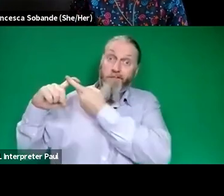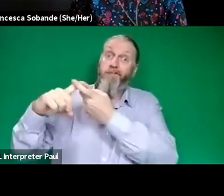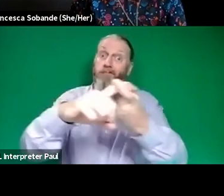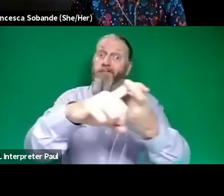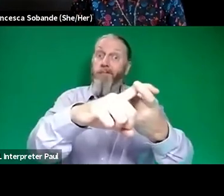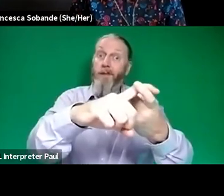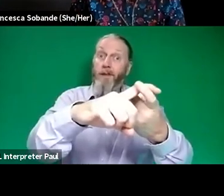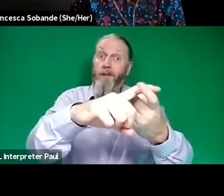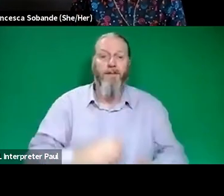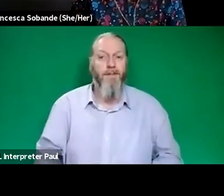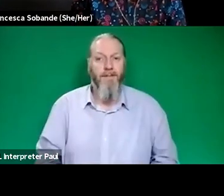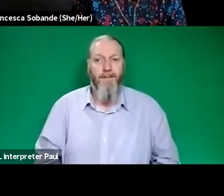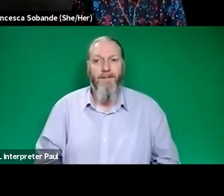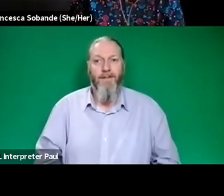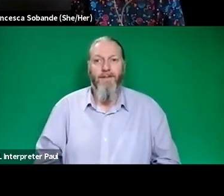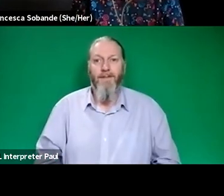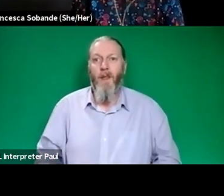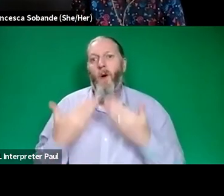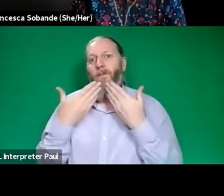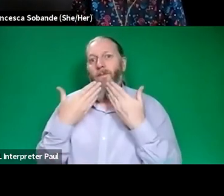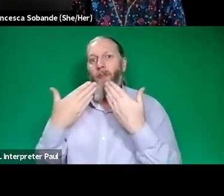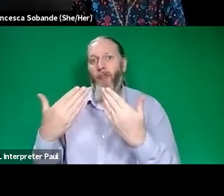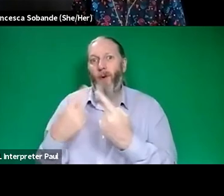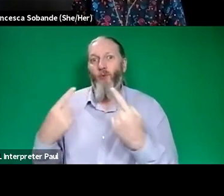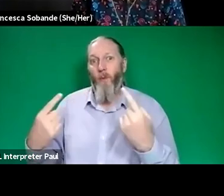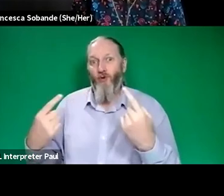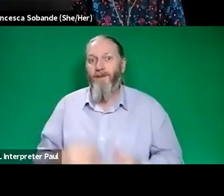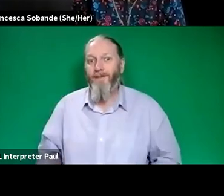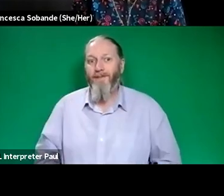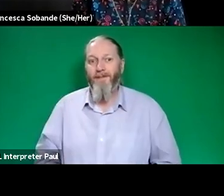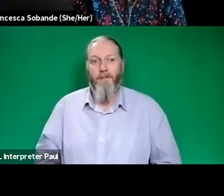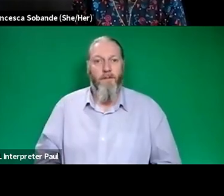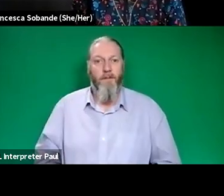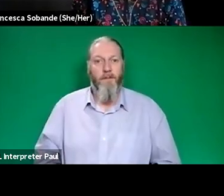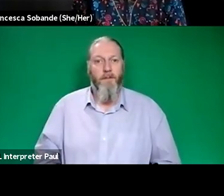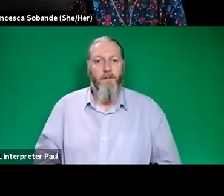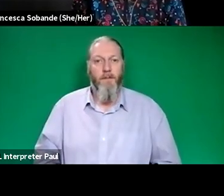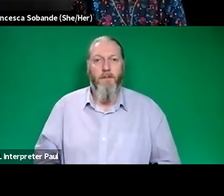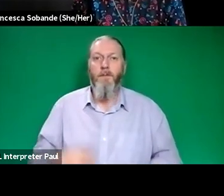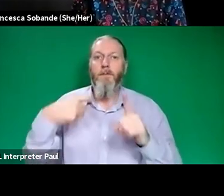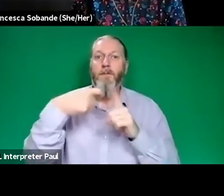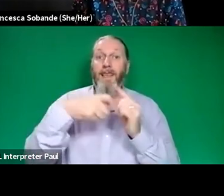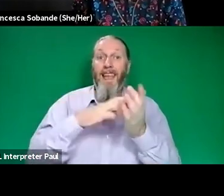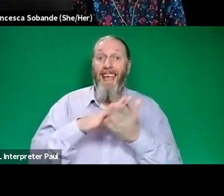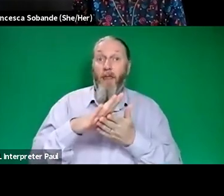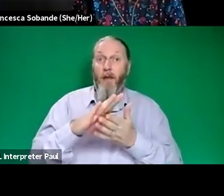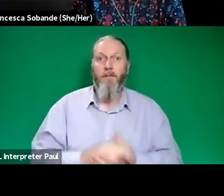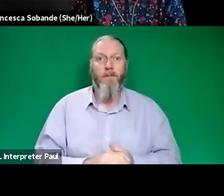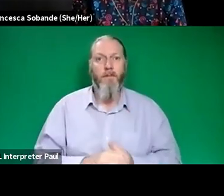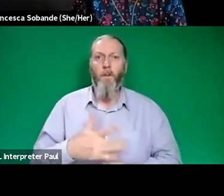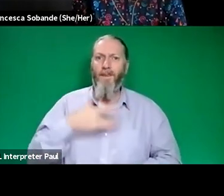Thank you so much, Keith. So I think there's two equal and opposite dangers. I think